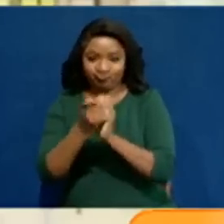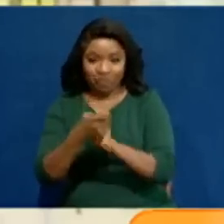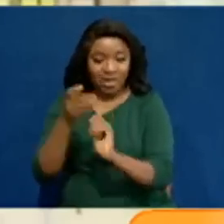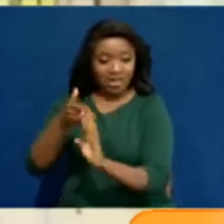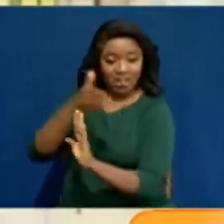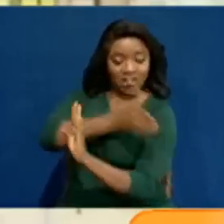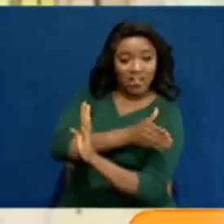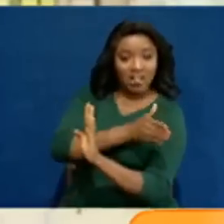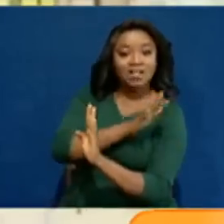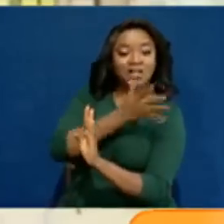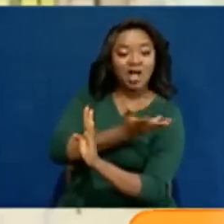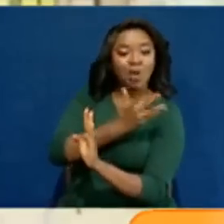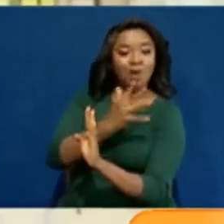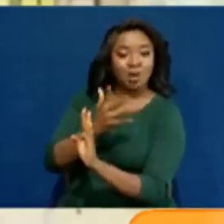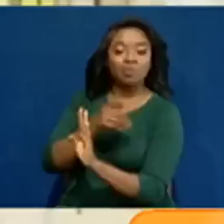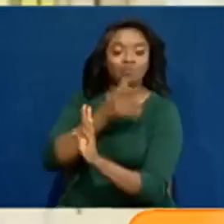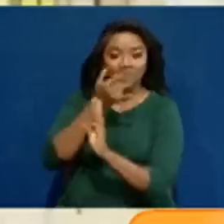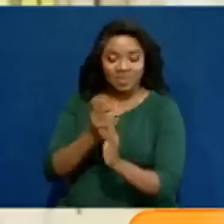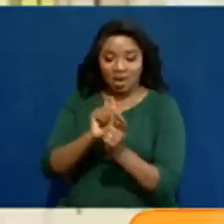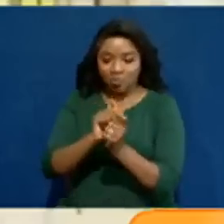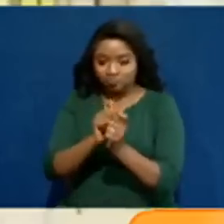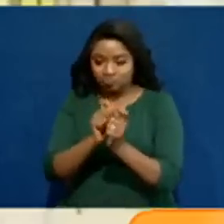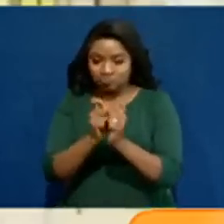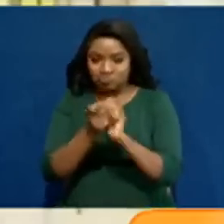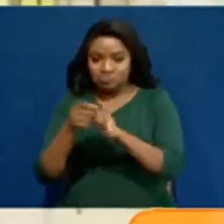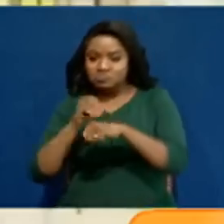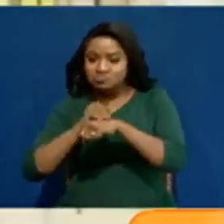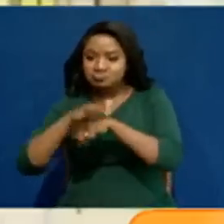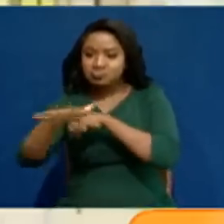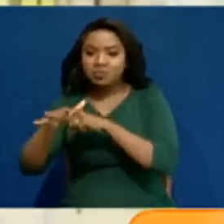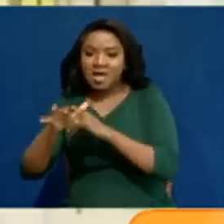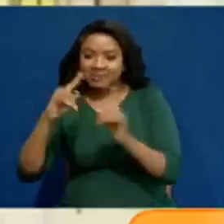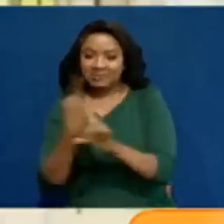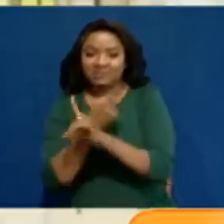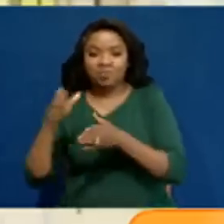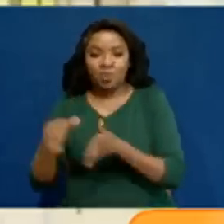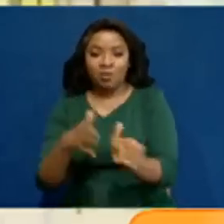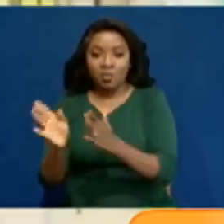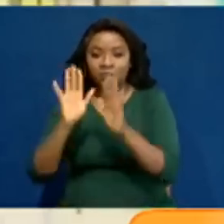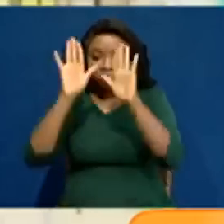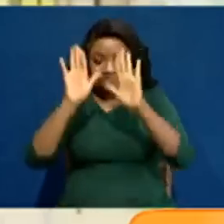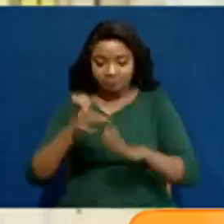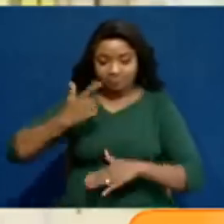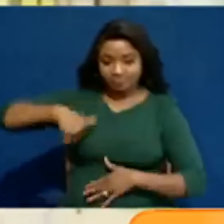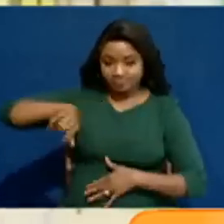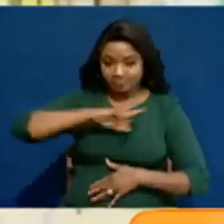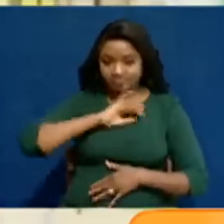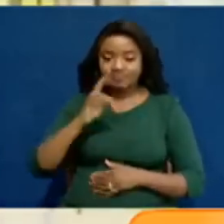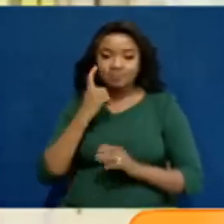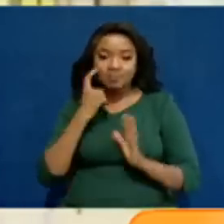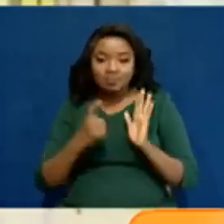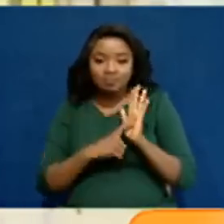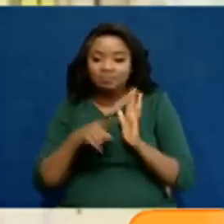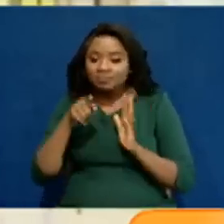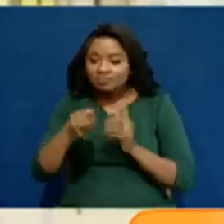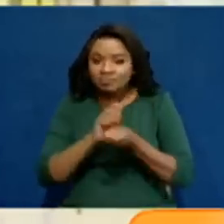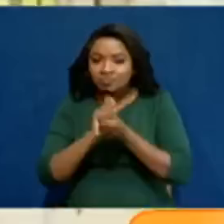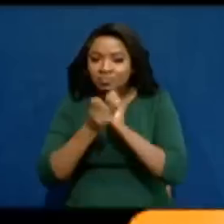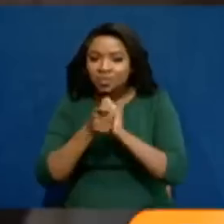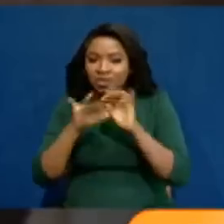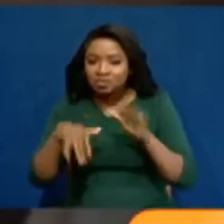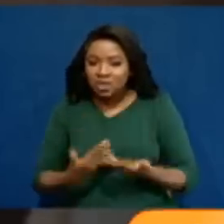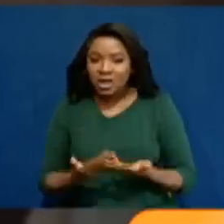being transmitted. And therefore, it is our responsibility as scientists to be able to find out how is the virus changing and what can we do to be able to